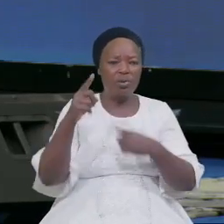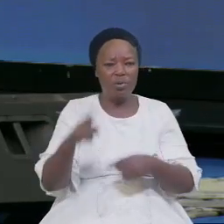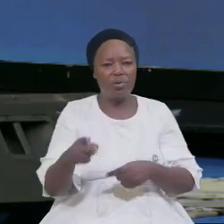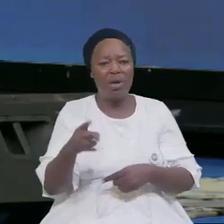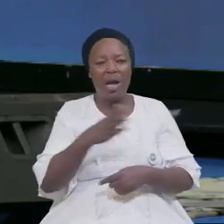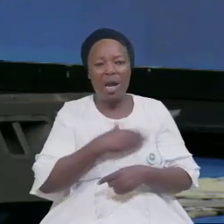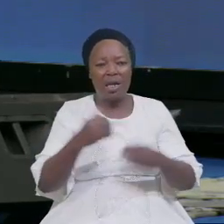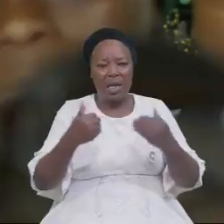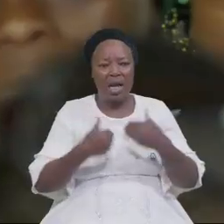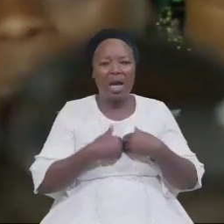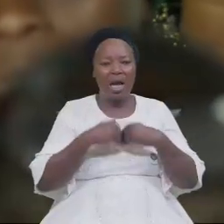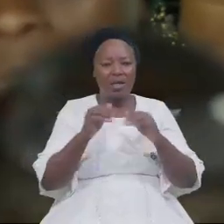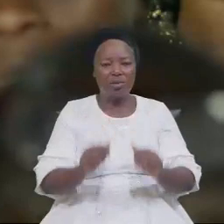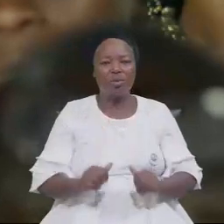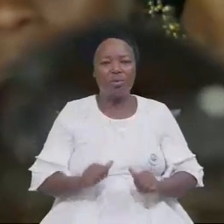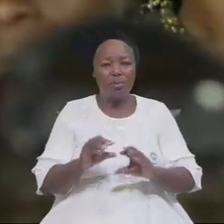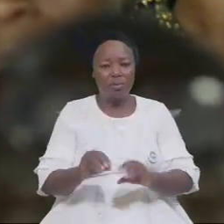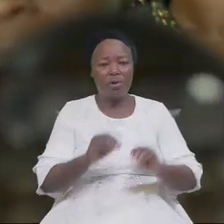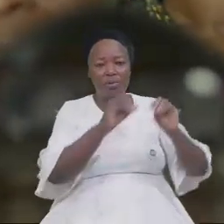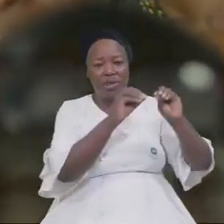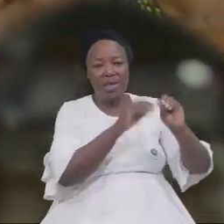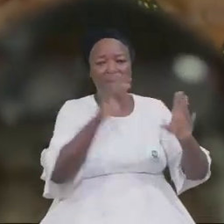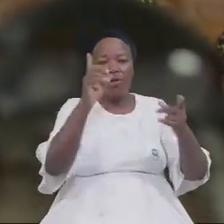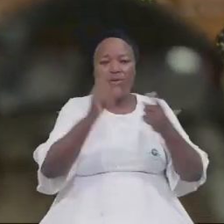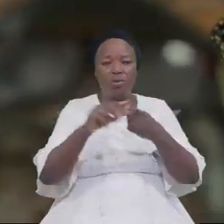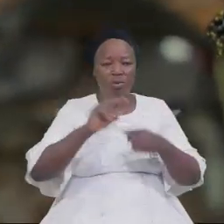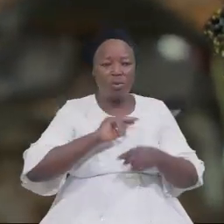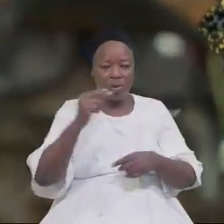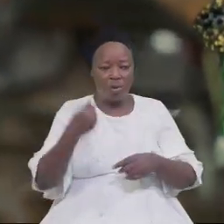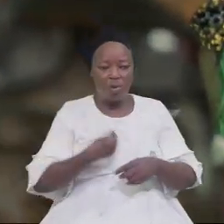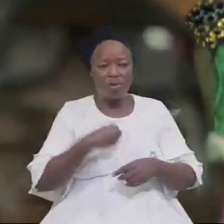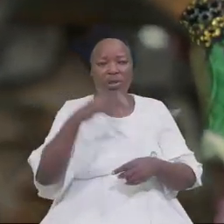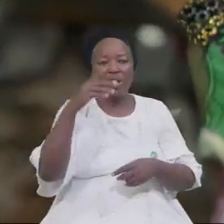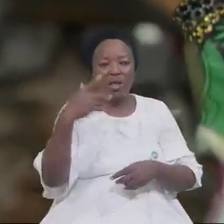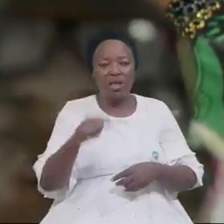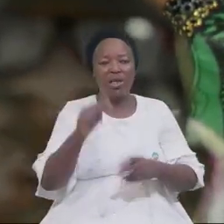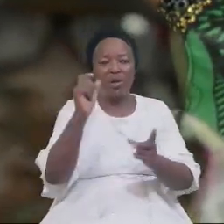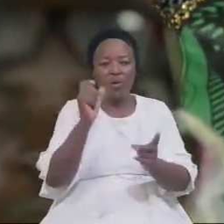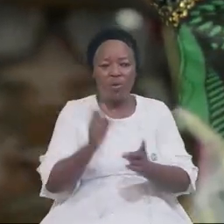has committed unto us the word of